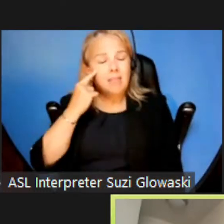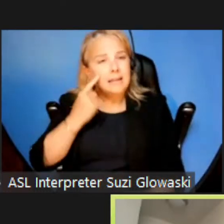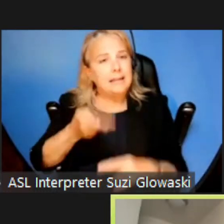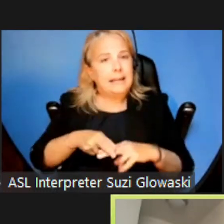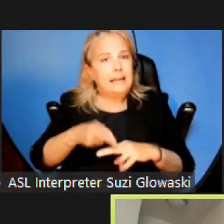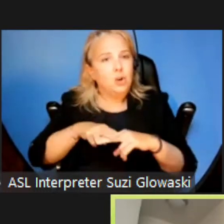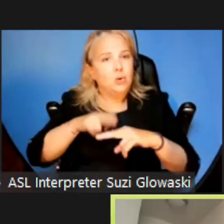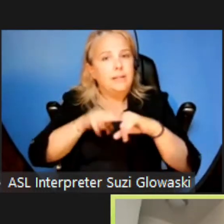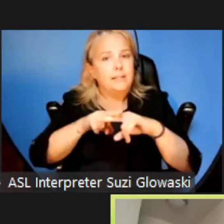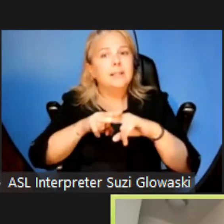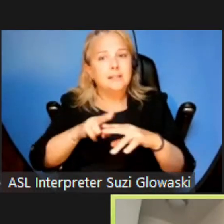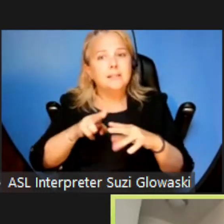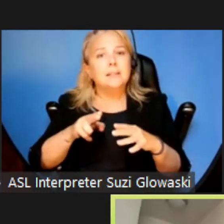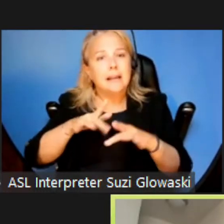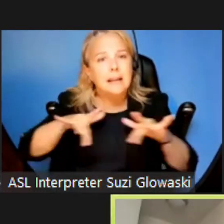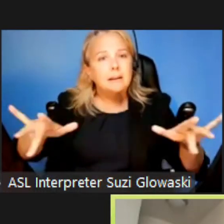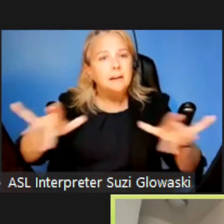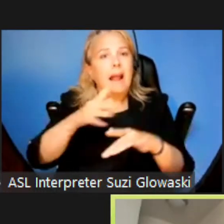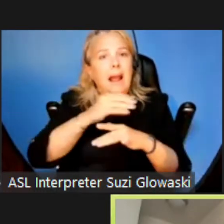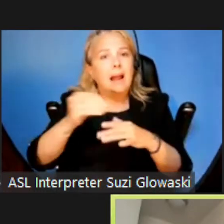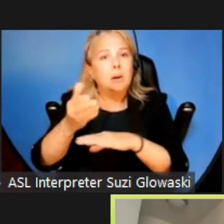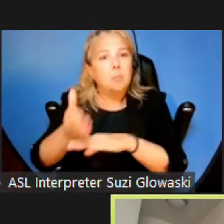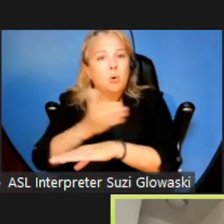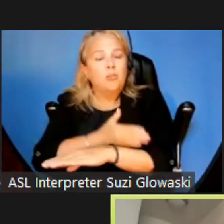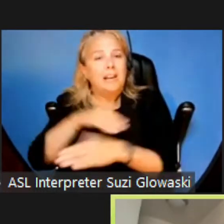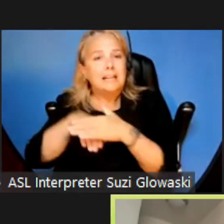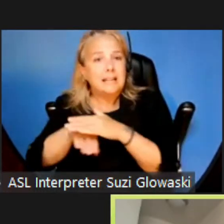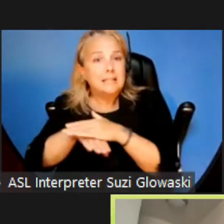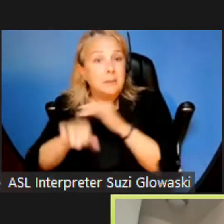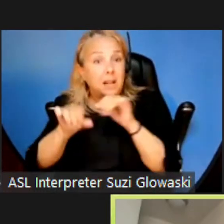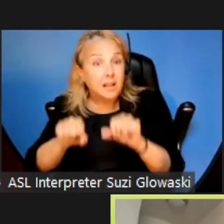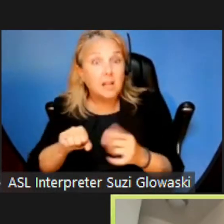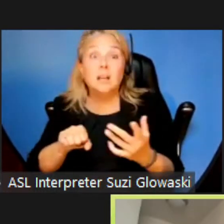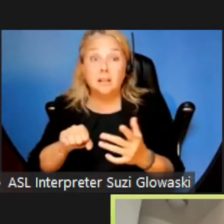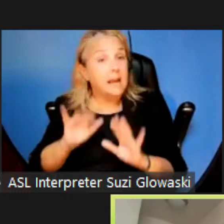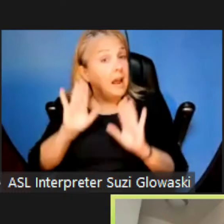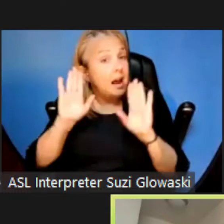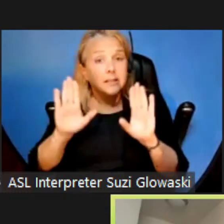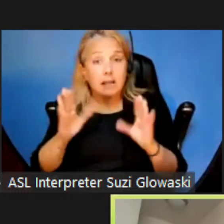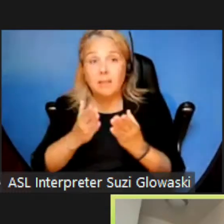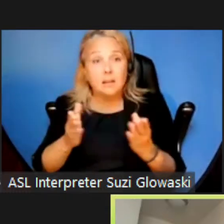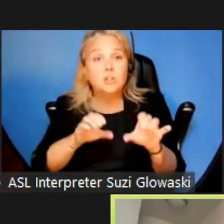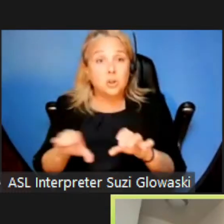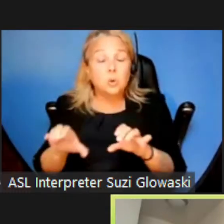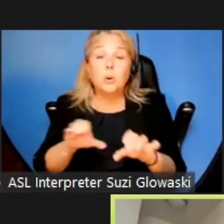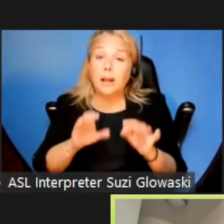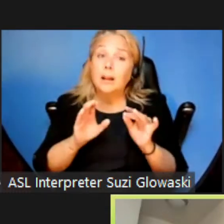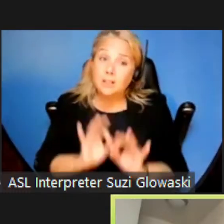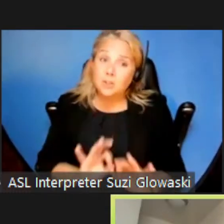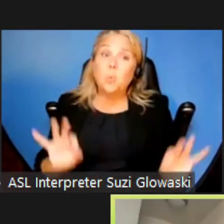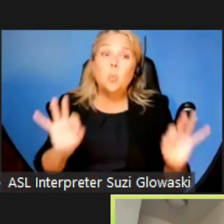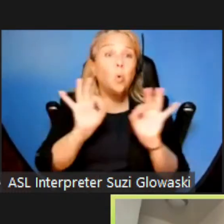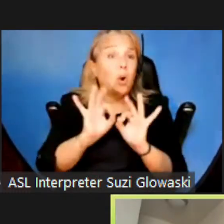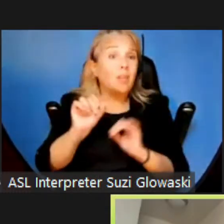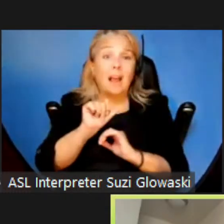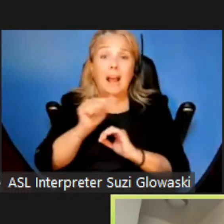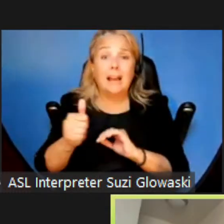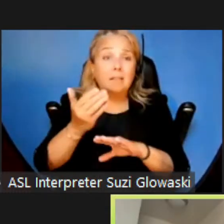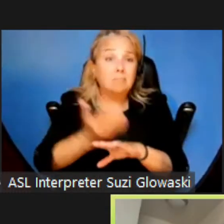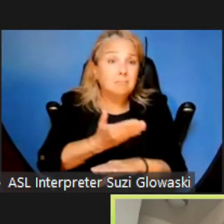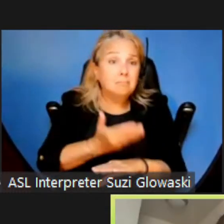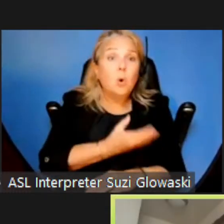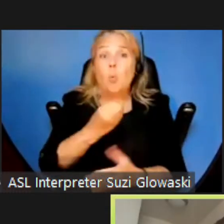for buses and improving accessibility is an excellent thing to do and well worth any construction or